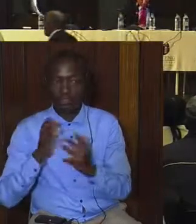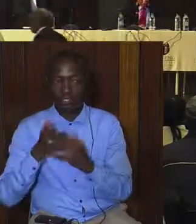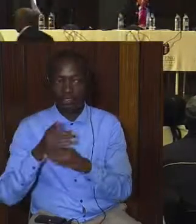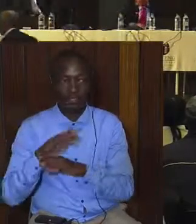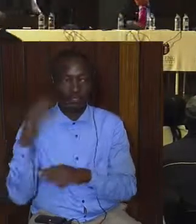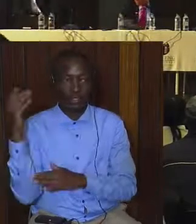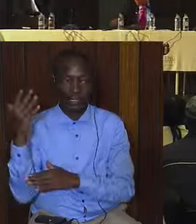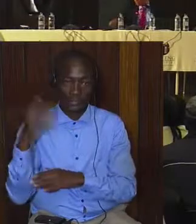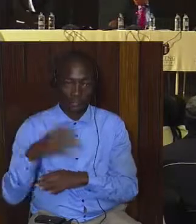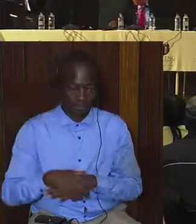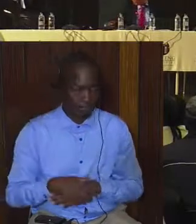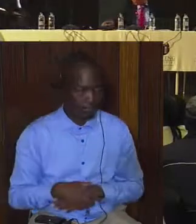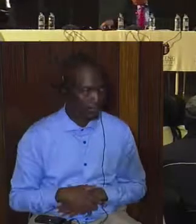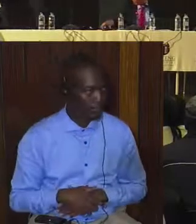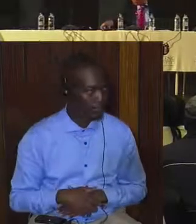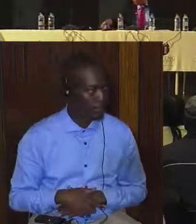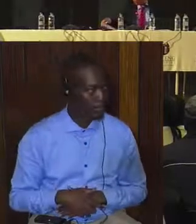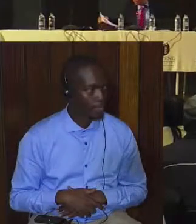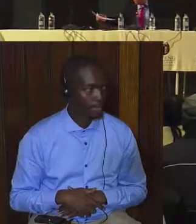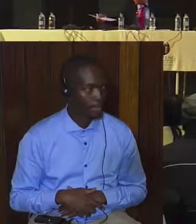the report.